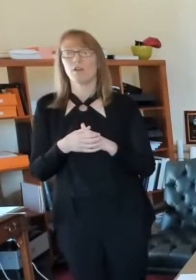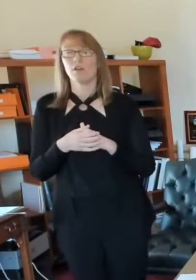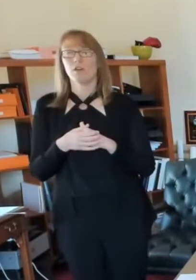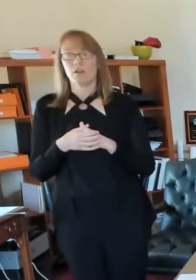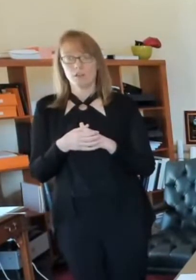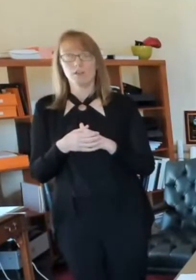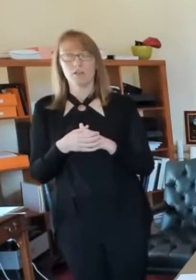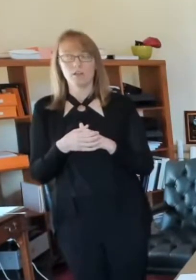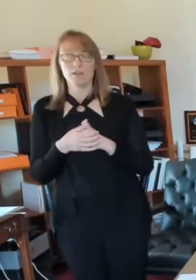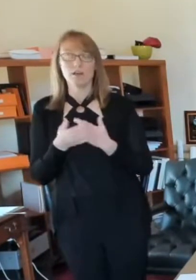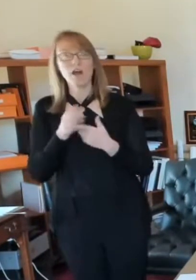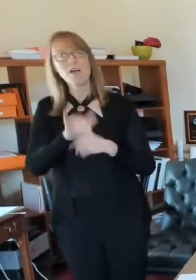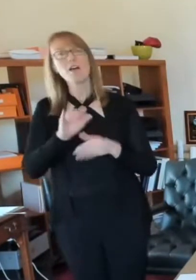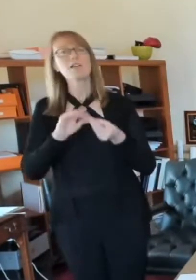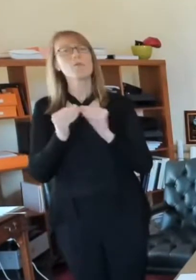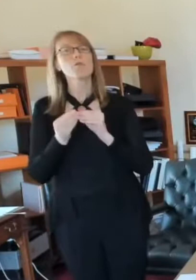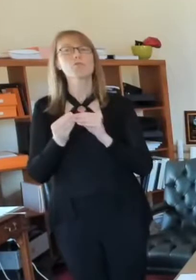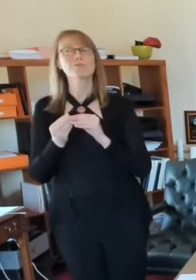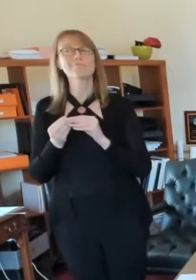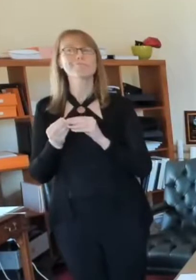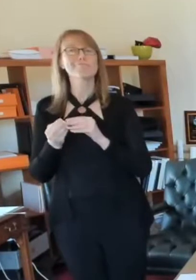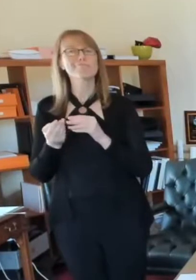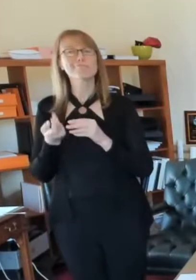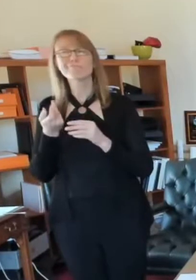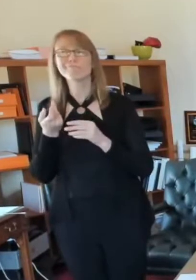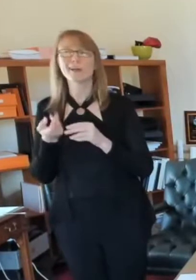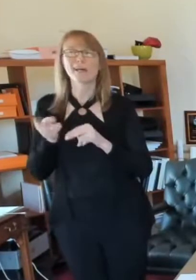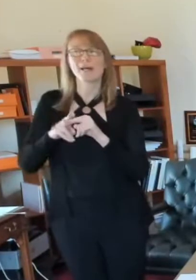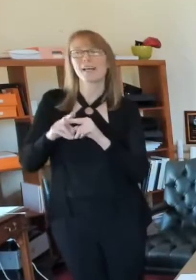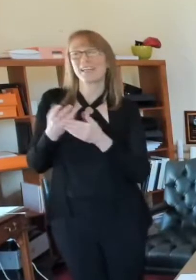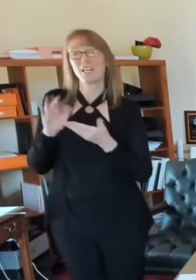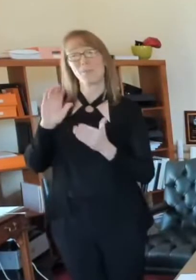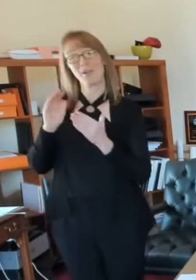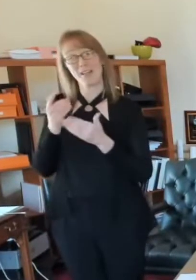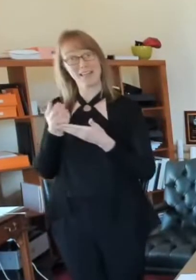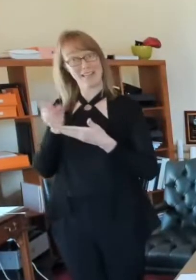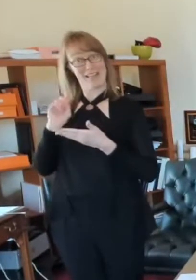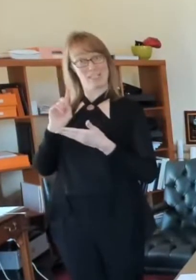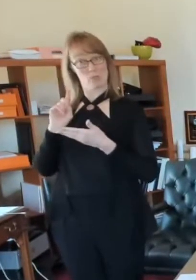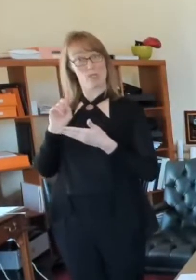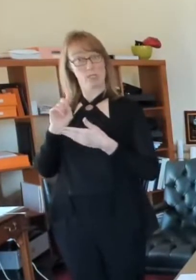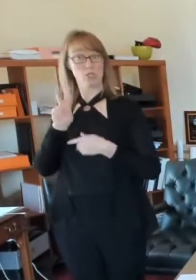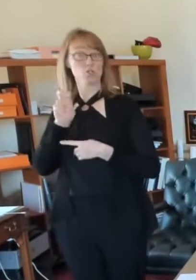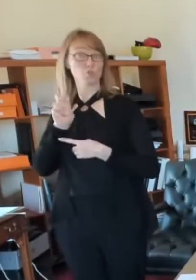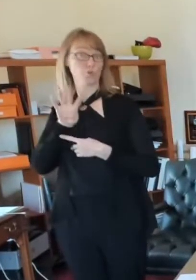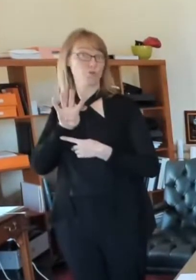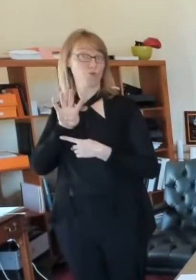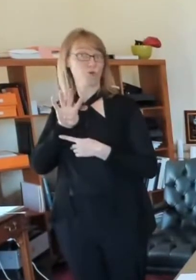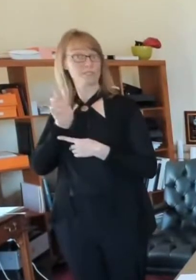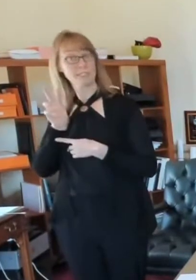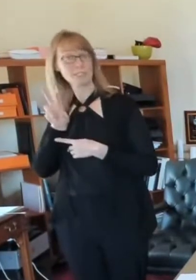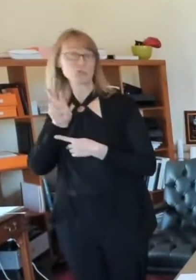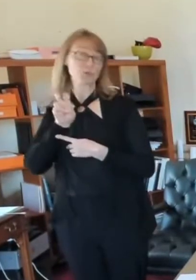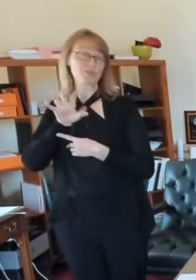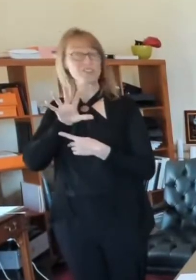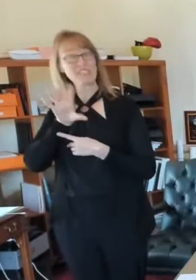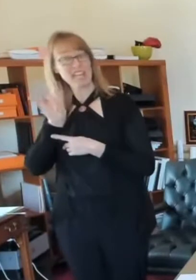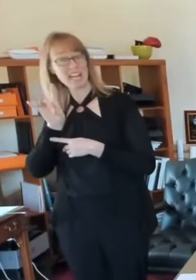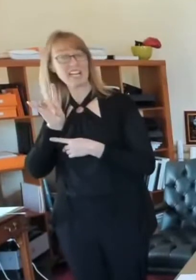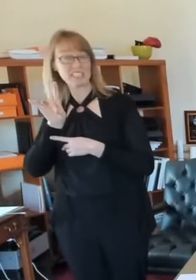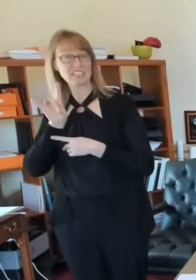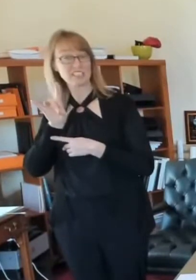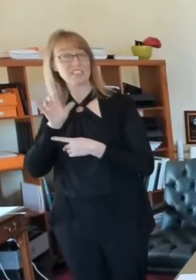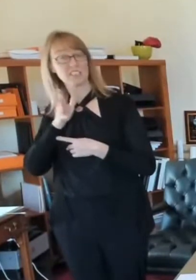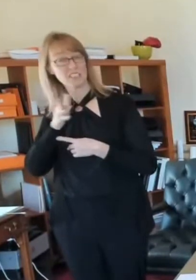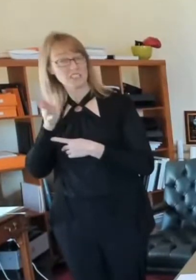That's up from where we were, say, the middle of last week. We were at 246, 258,